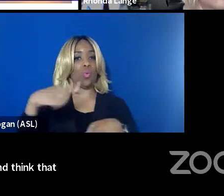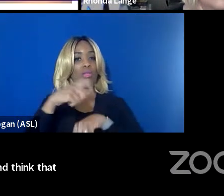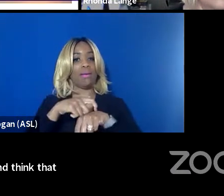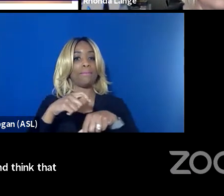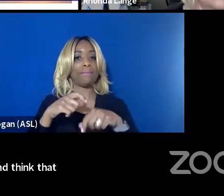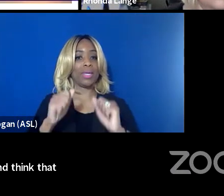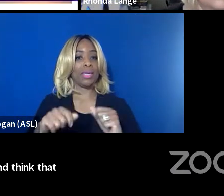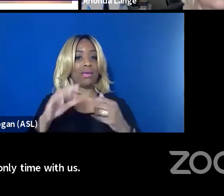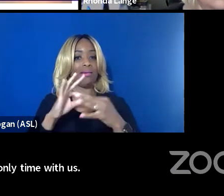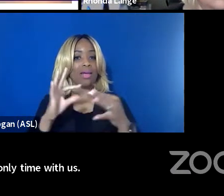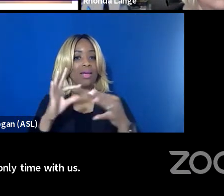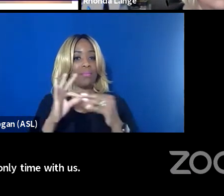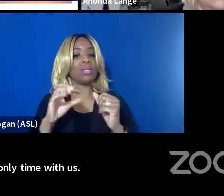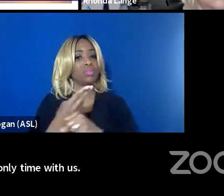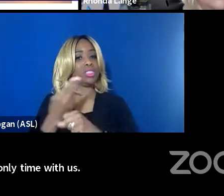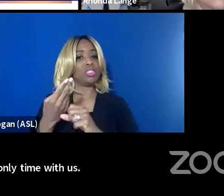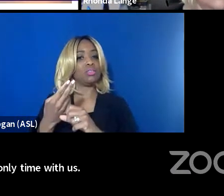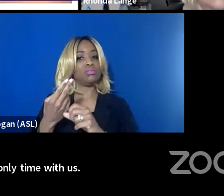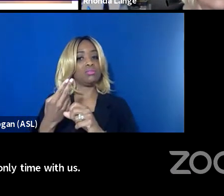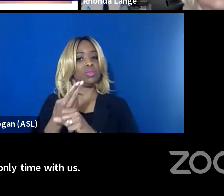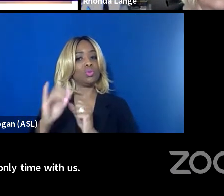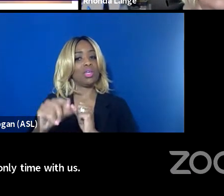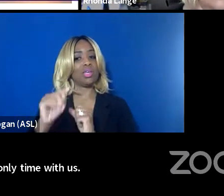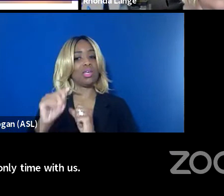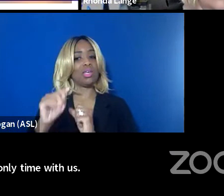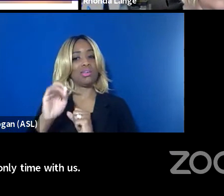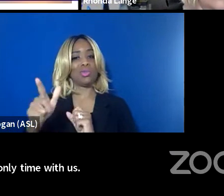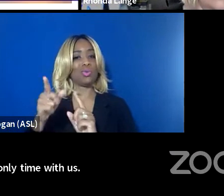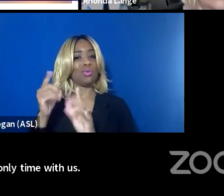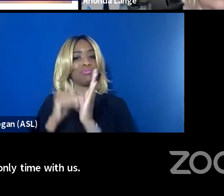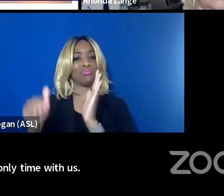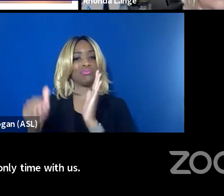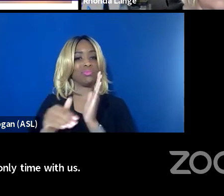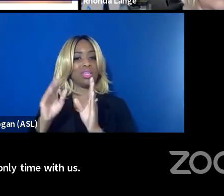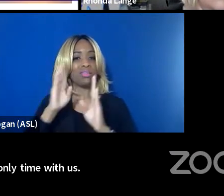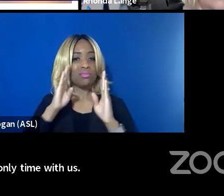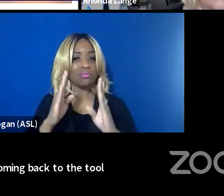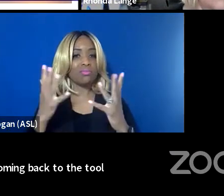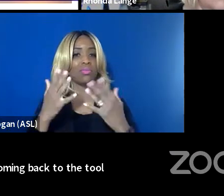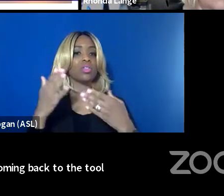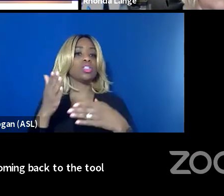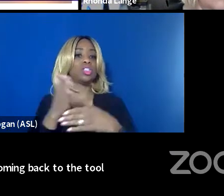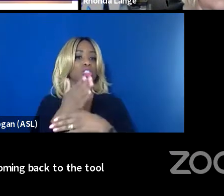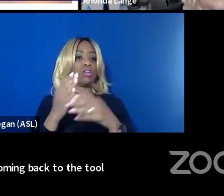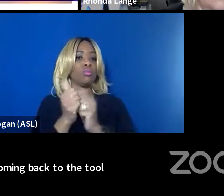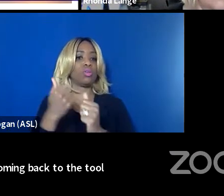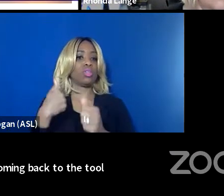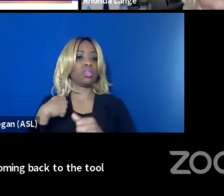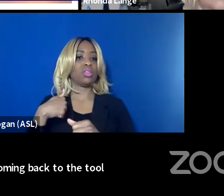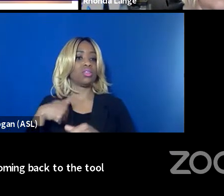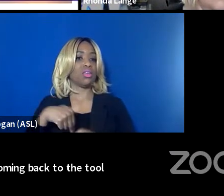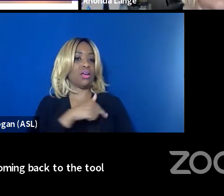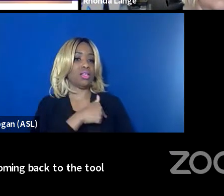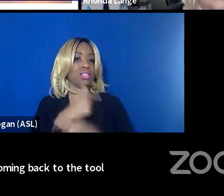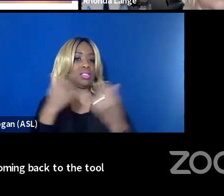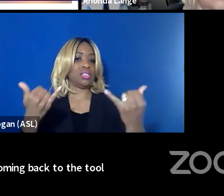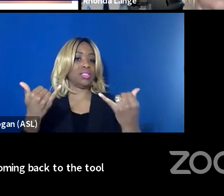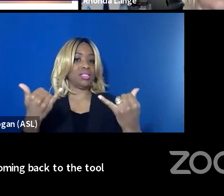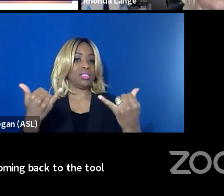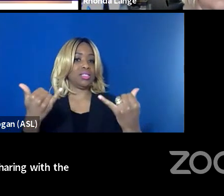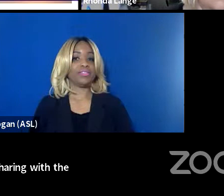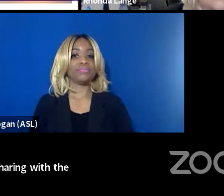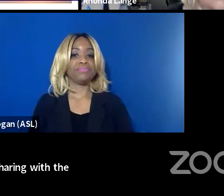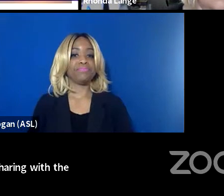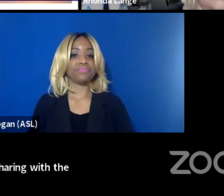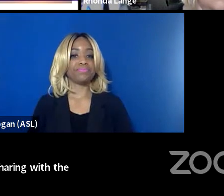the tool and keep coming back to the tool and just concentrate on sharing with the commission this evening. First